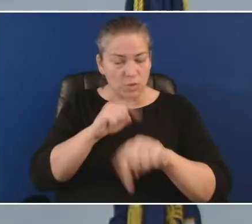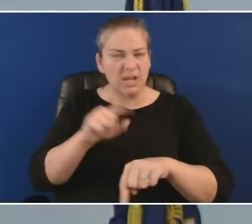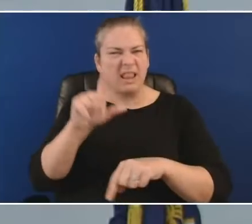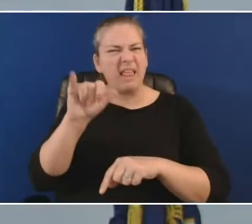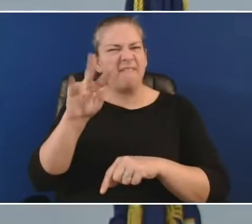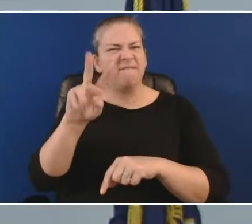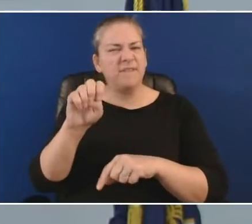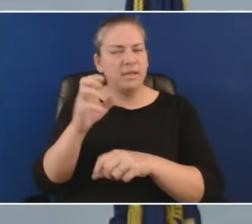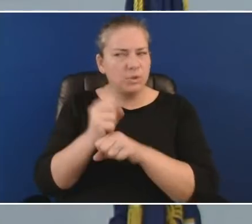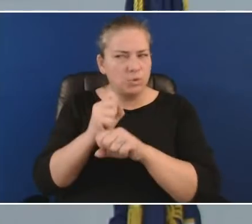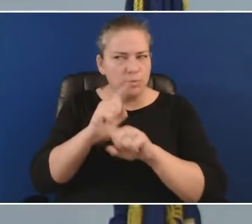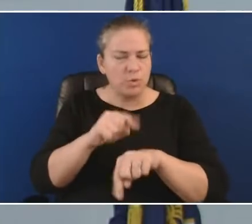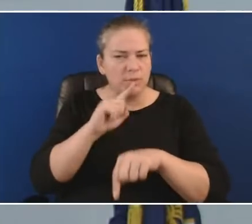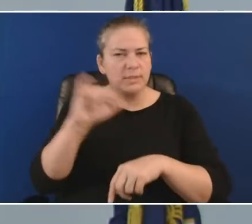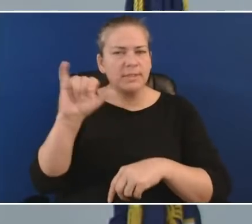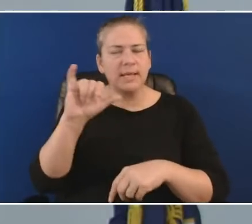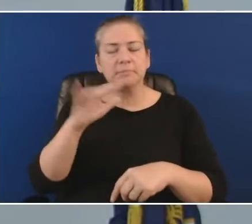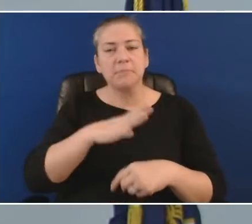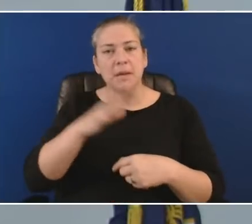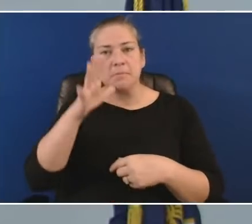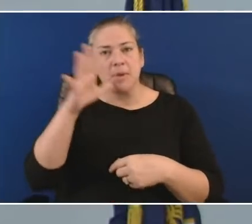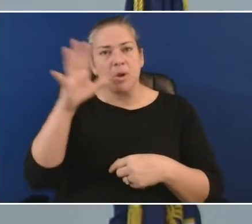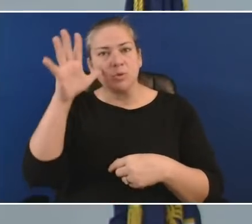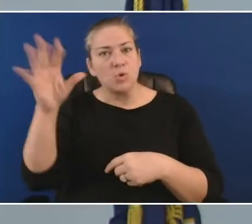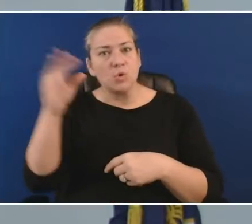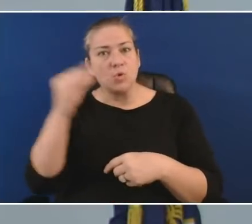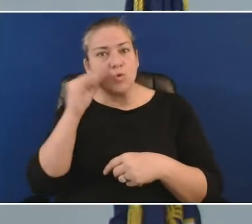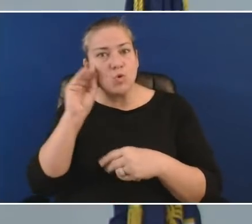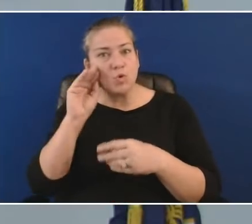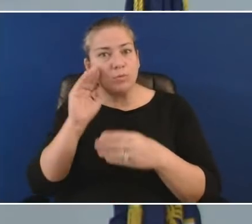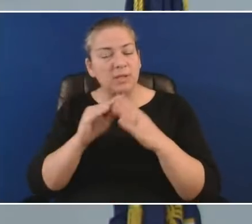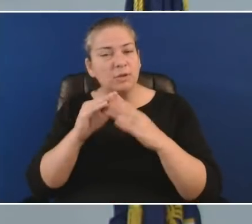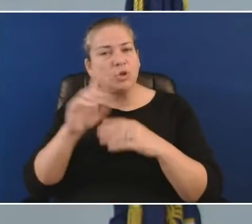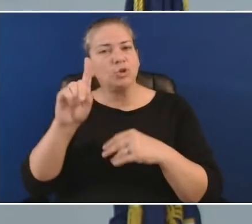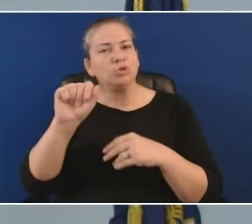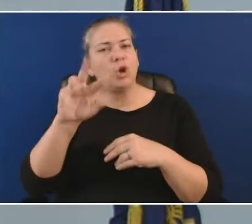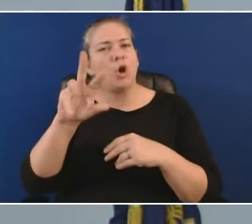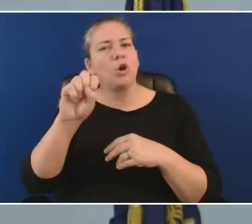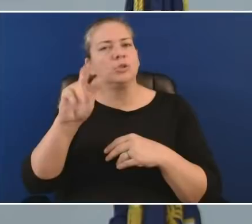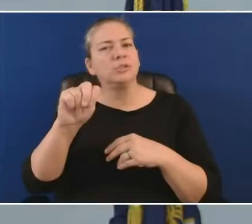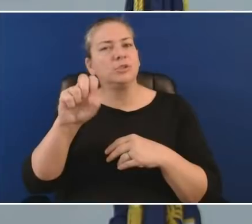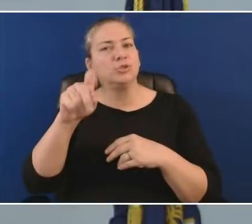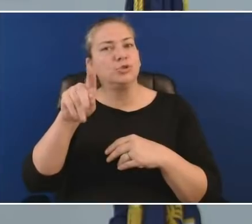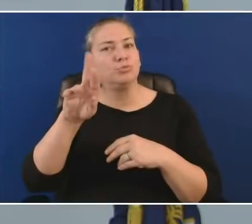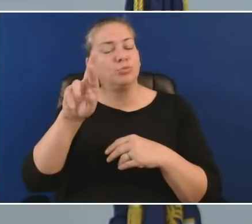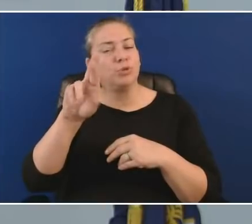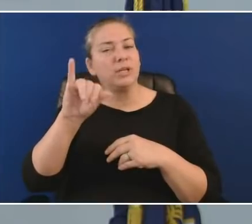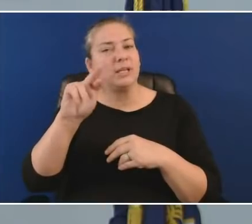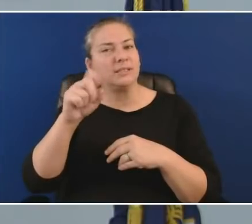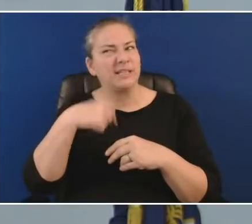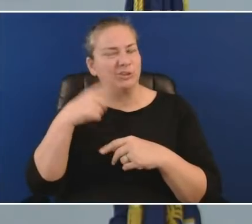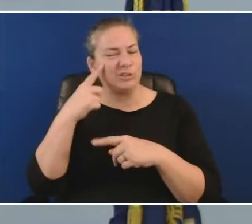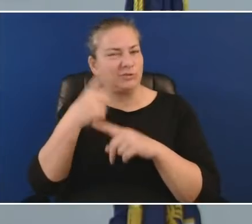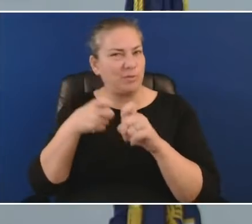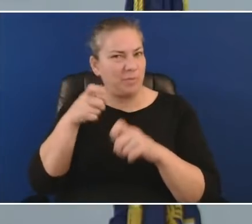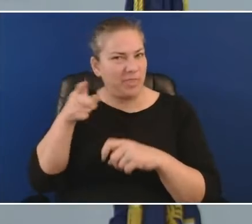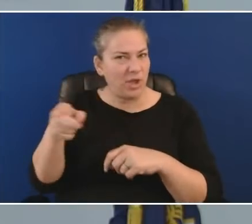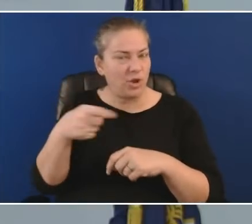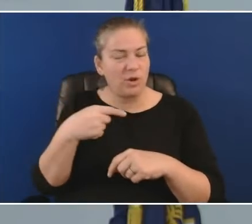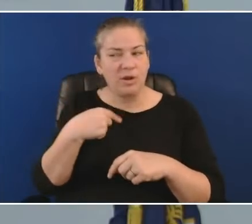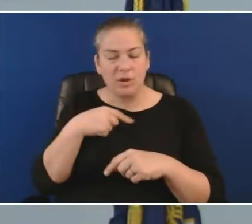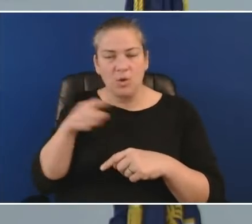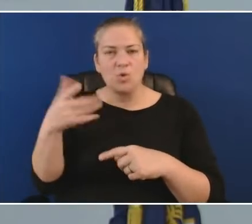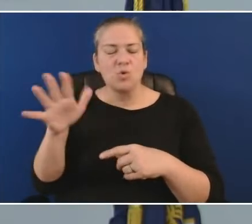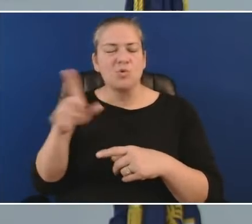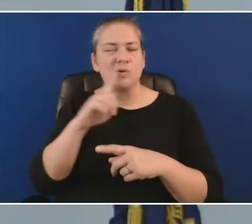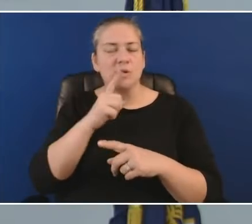Places like my parents' hometown, Dawson Springs, which I just came from, and how hard it was hit.